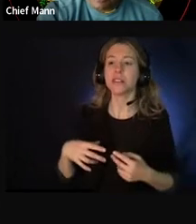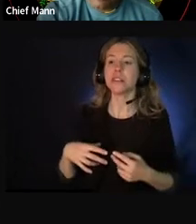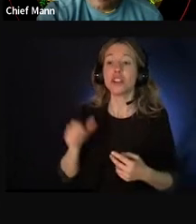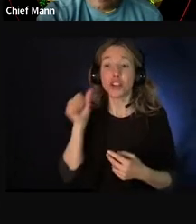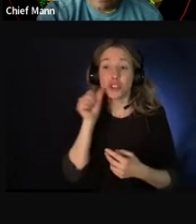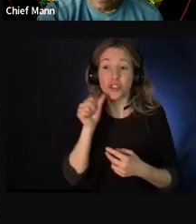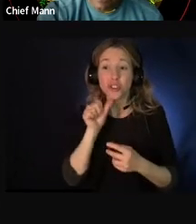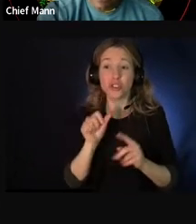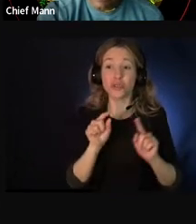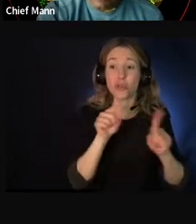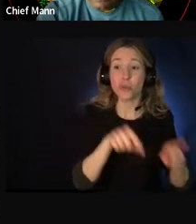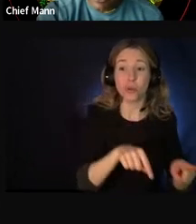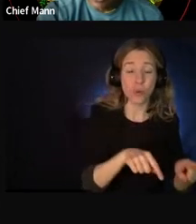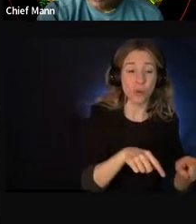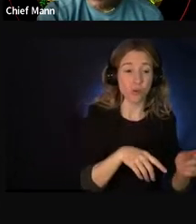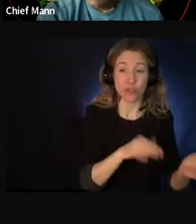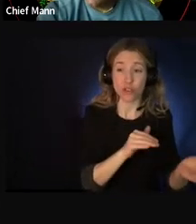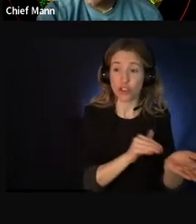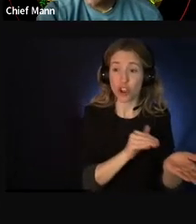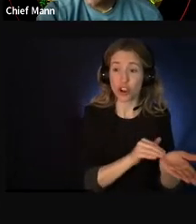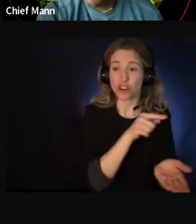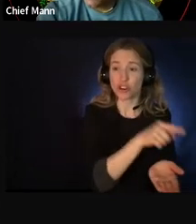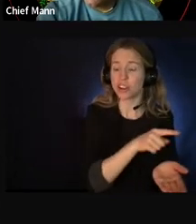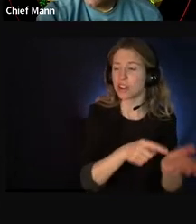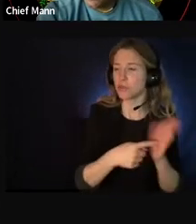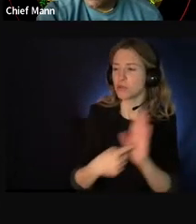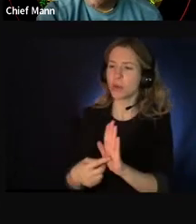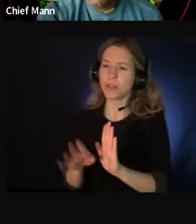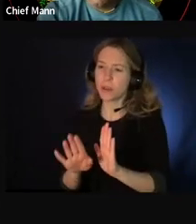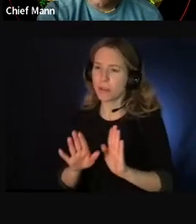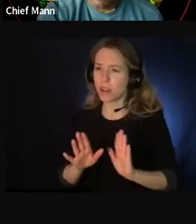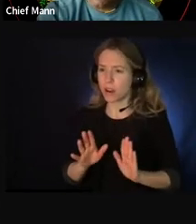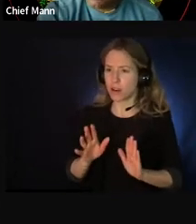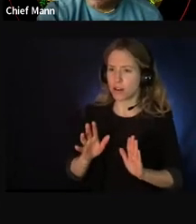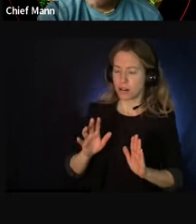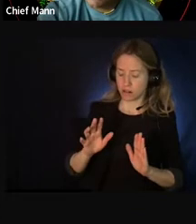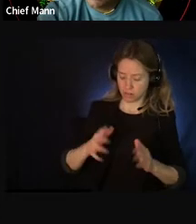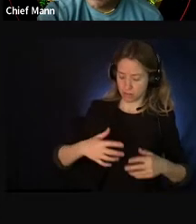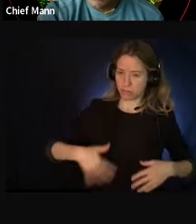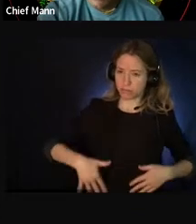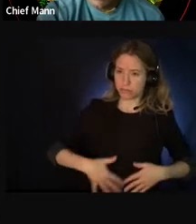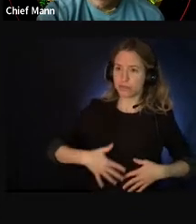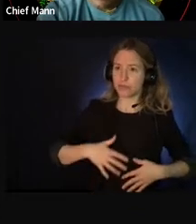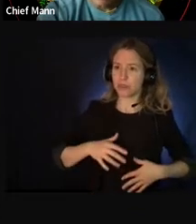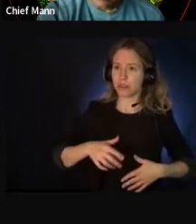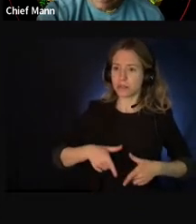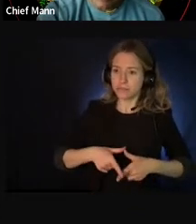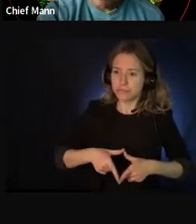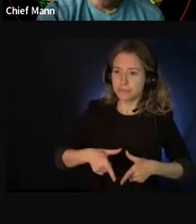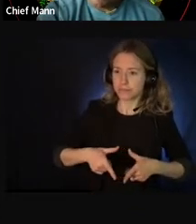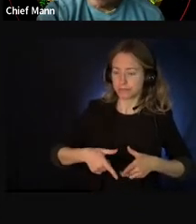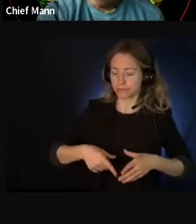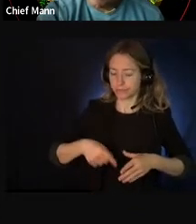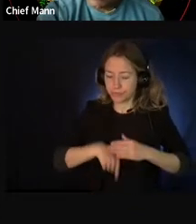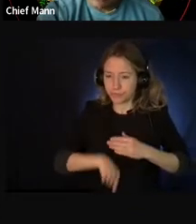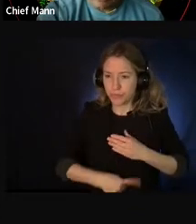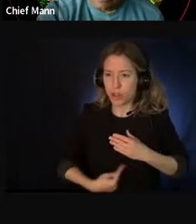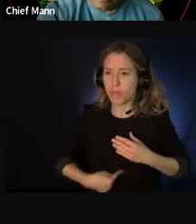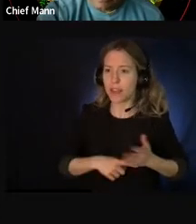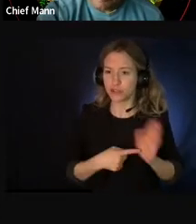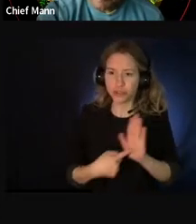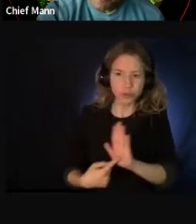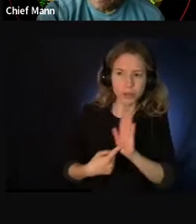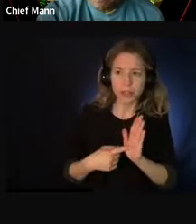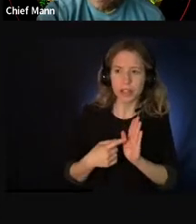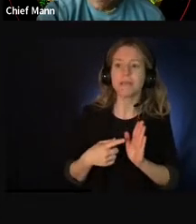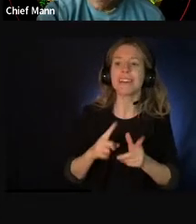their anatomy and eventually discovered how to sterilize and began to sterilize our